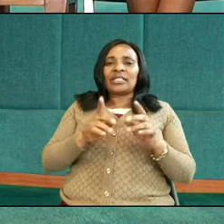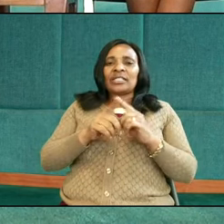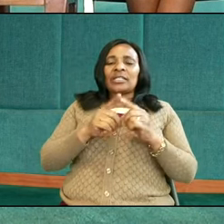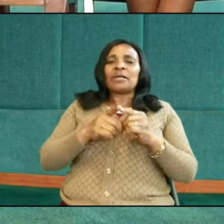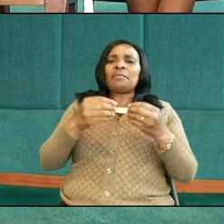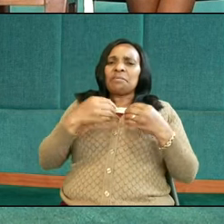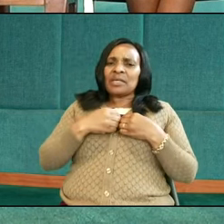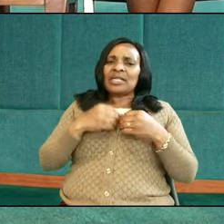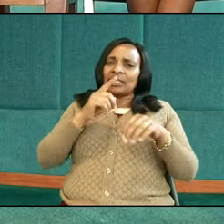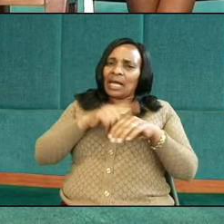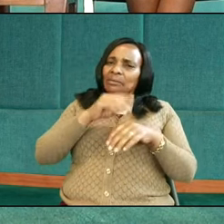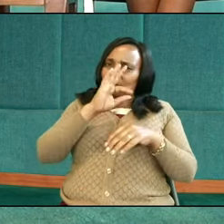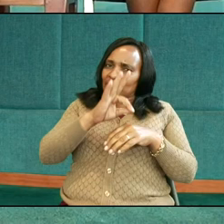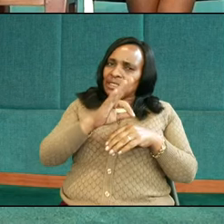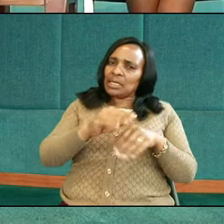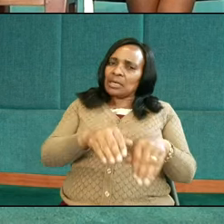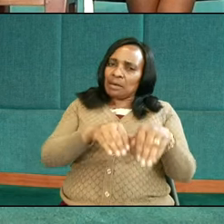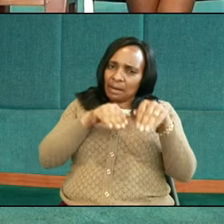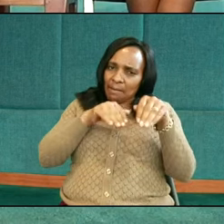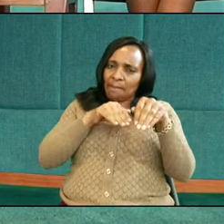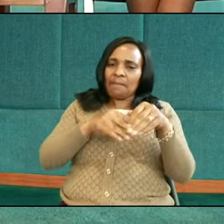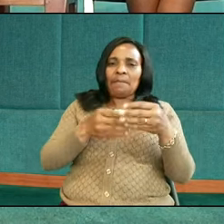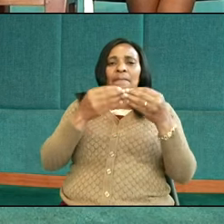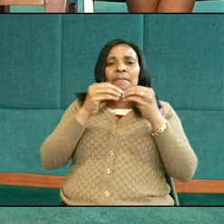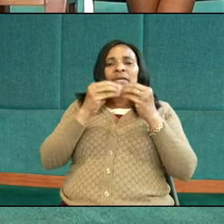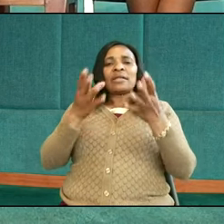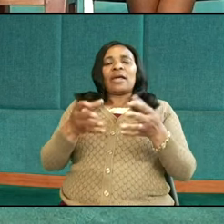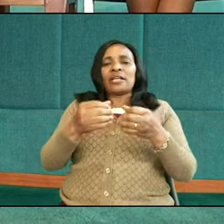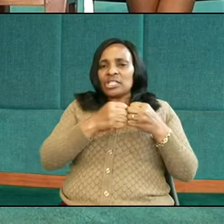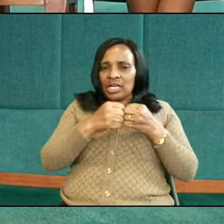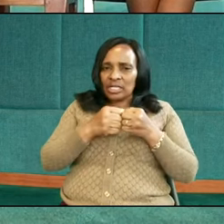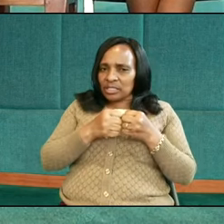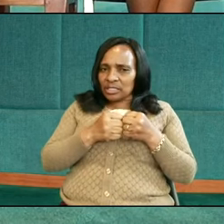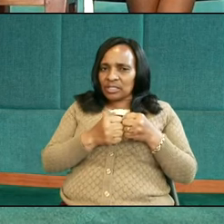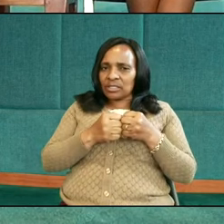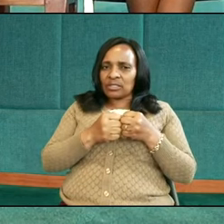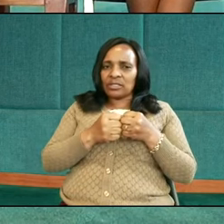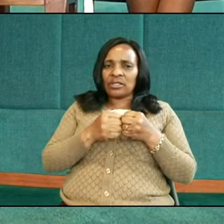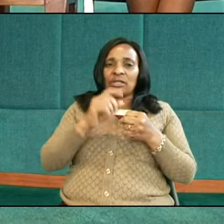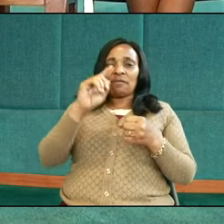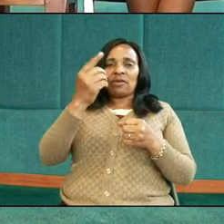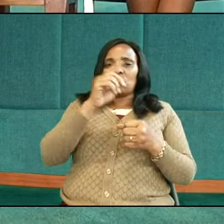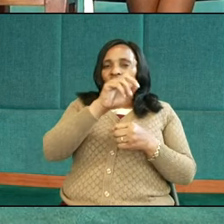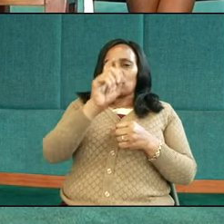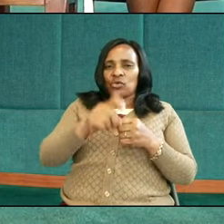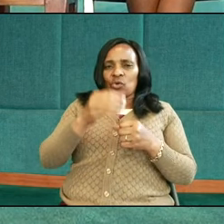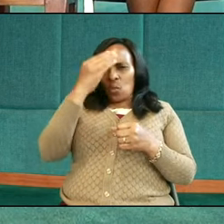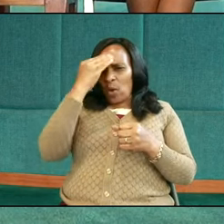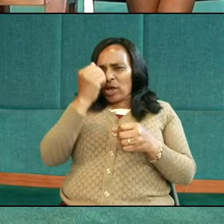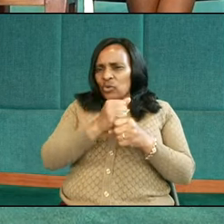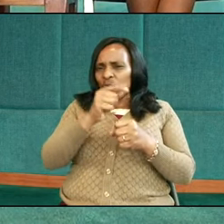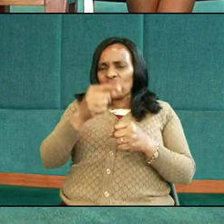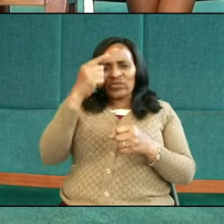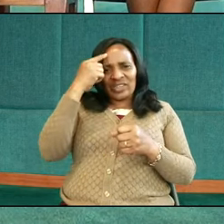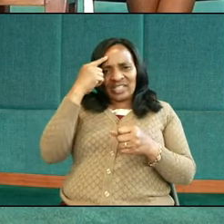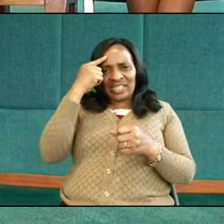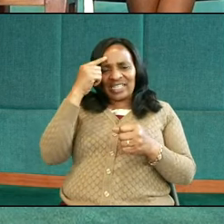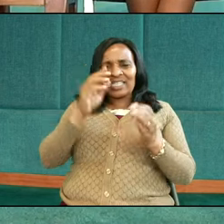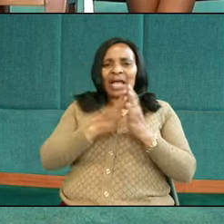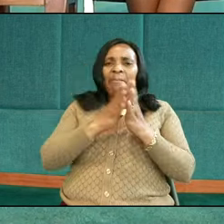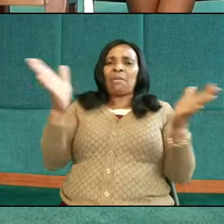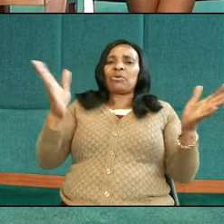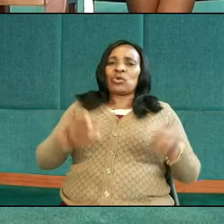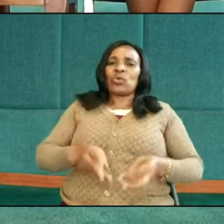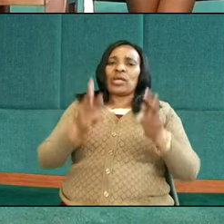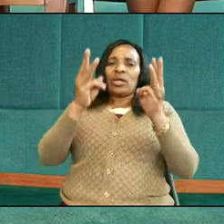let's meet 3 o'clock in the car park. You know, challenging them. So just the first question, why do we think he decided to do it in such a public